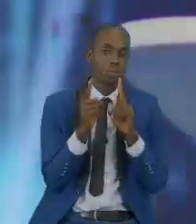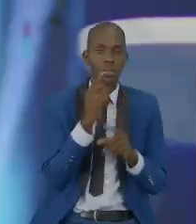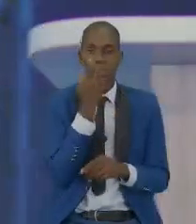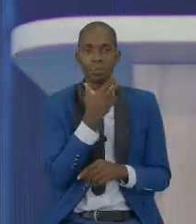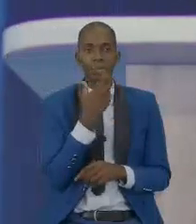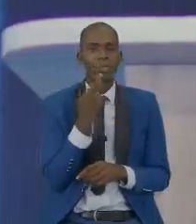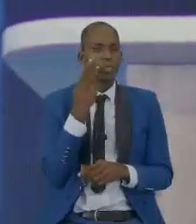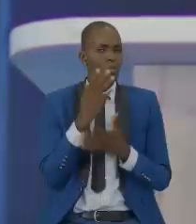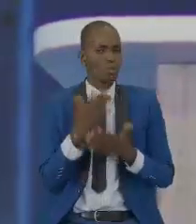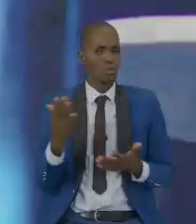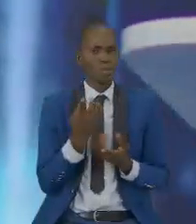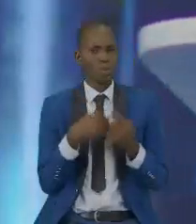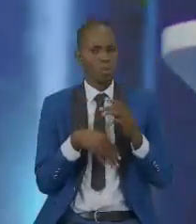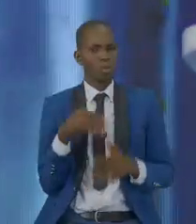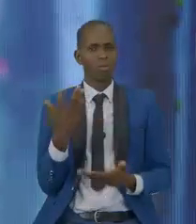something coming out, you say,